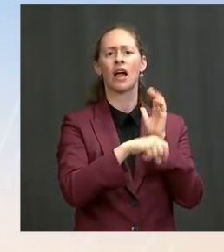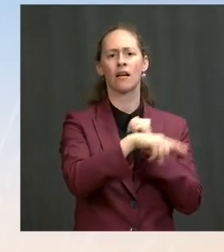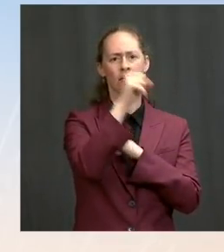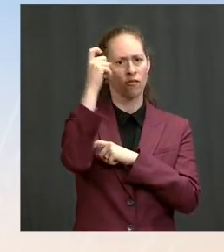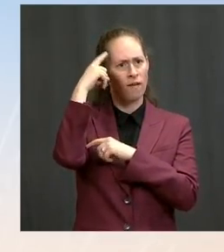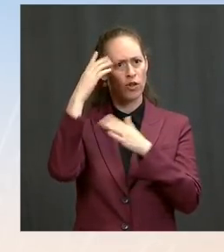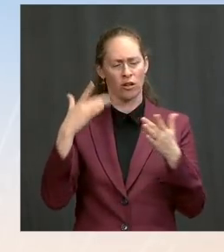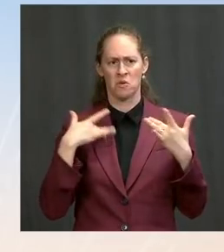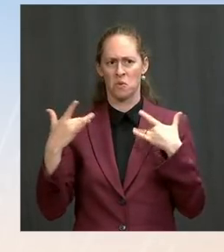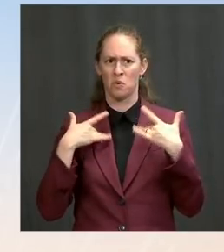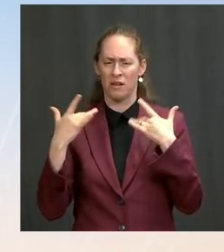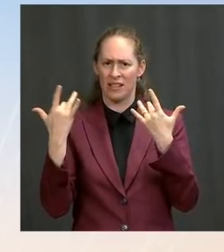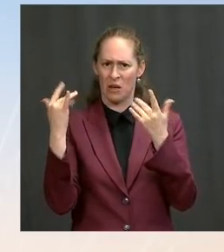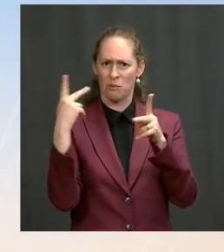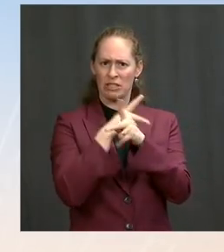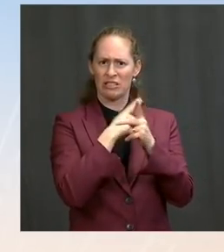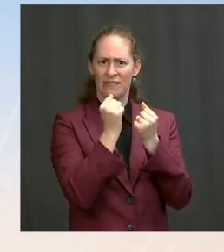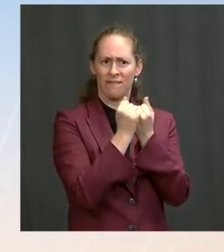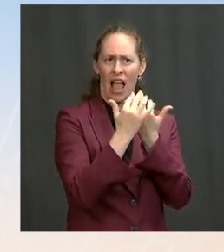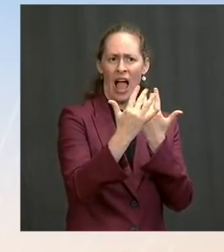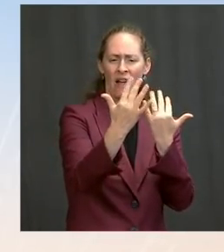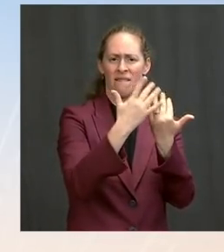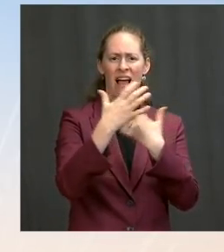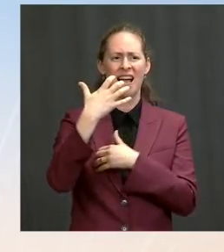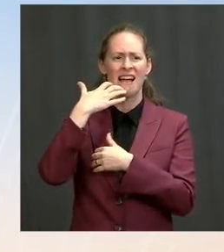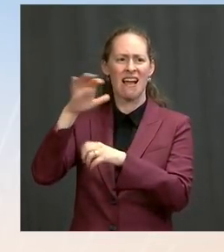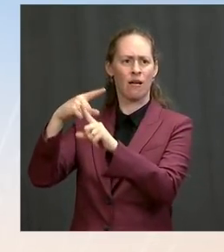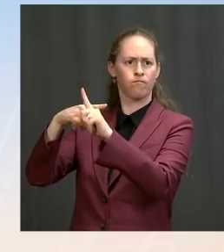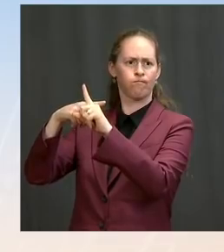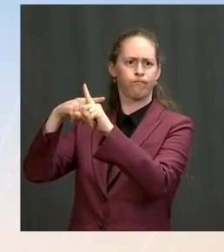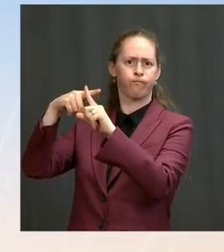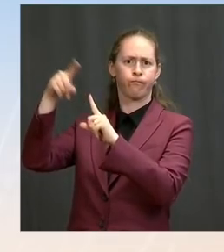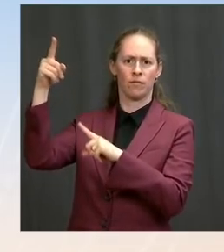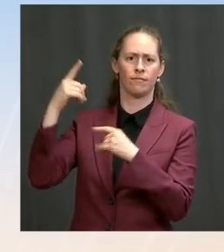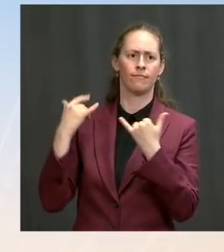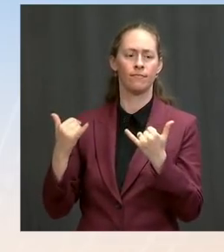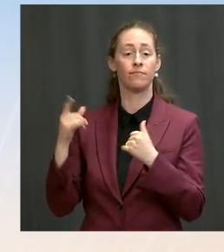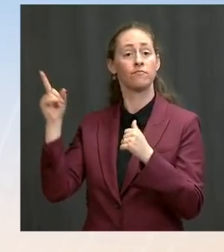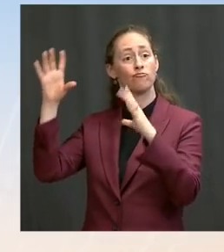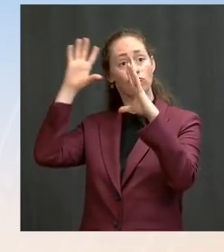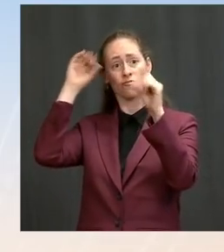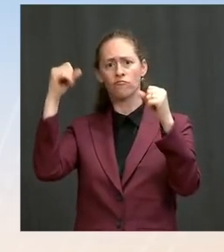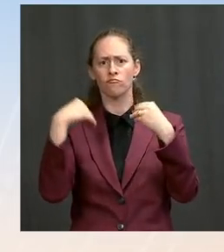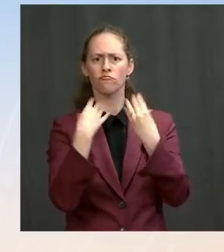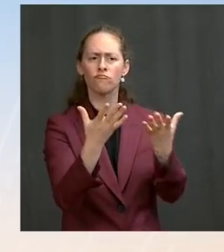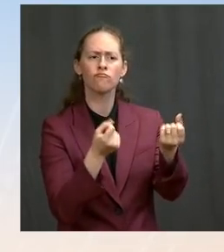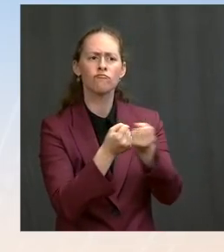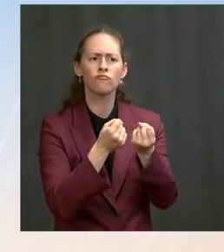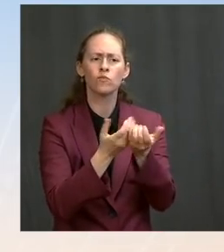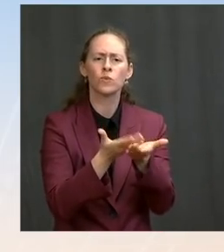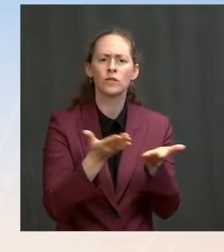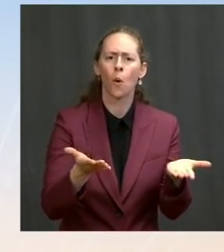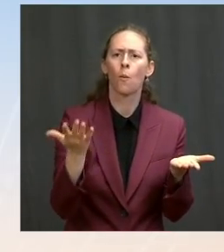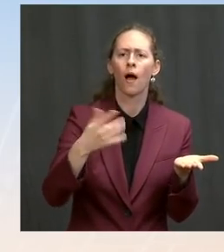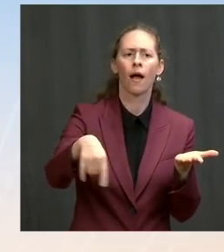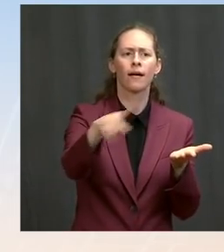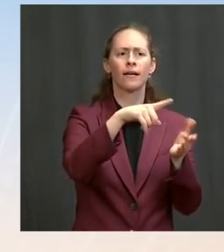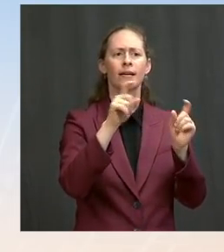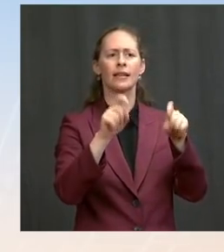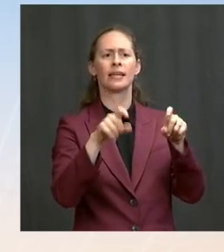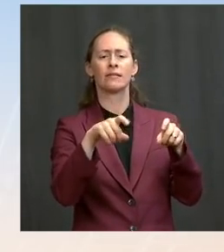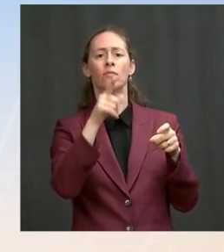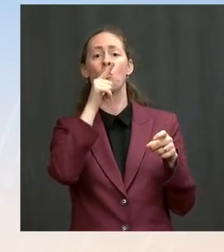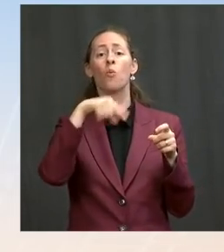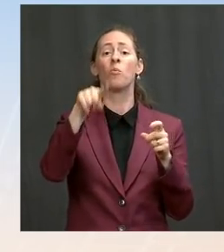health challenge. President Biden is bringing leadership and resources, the resources of the federal government, to help those on the front lines in